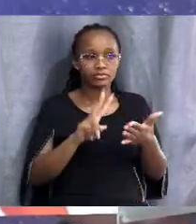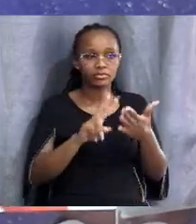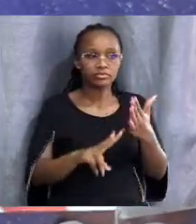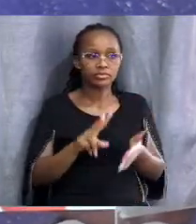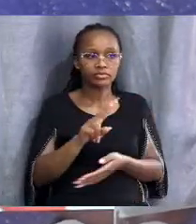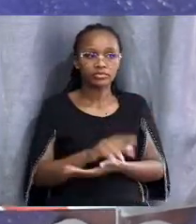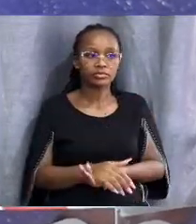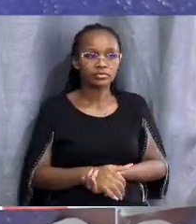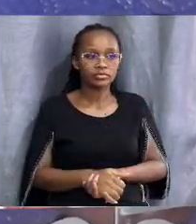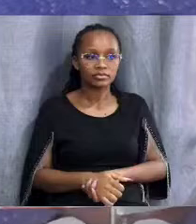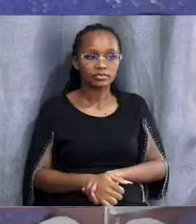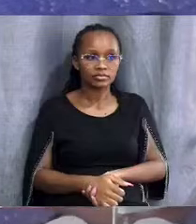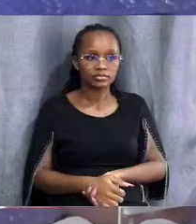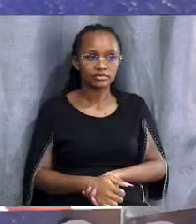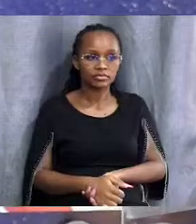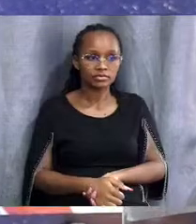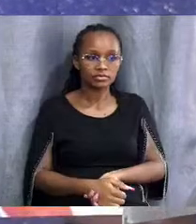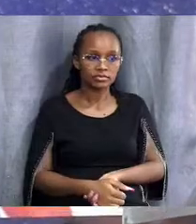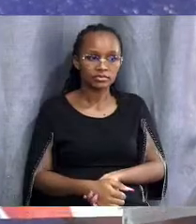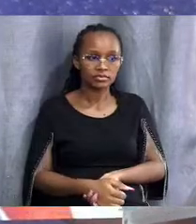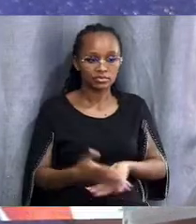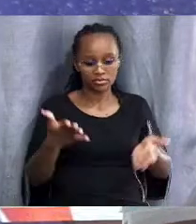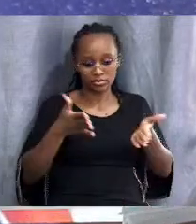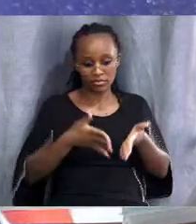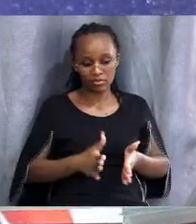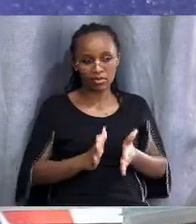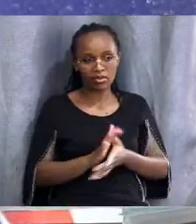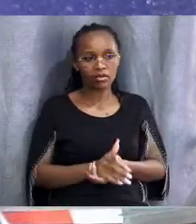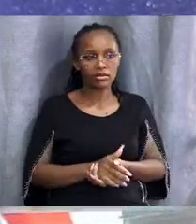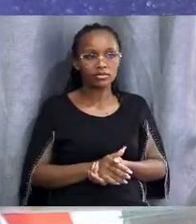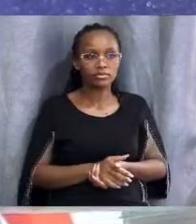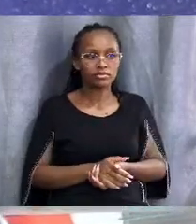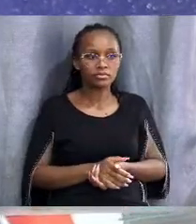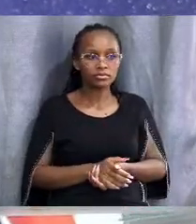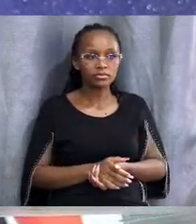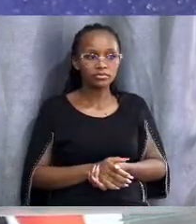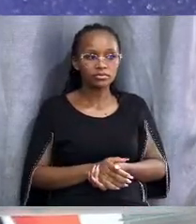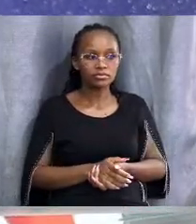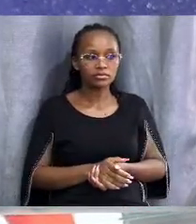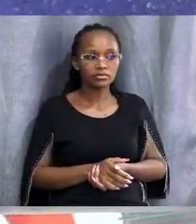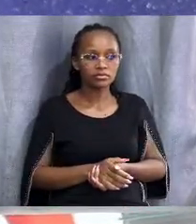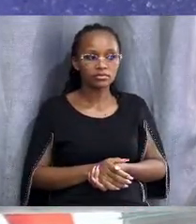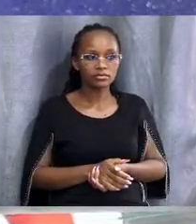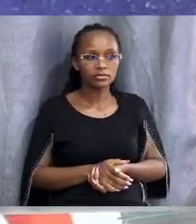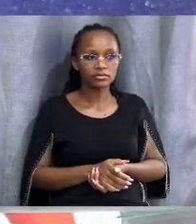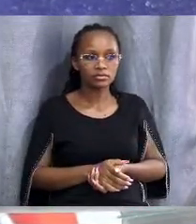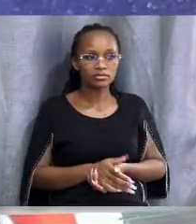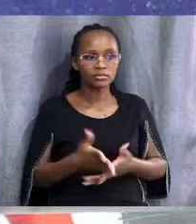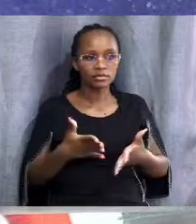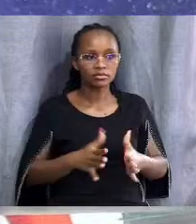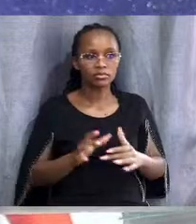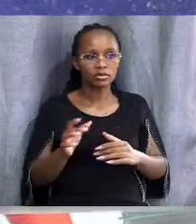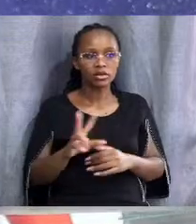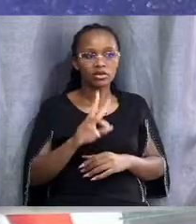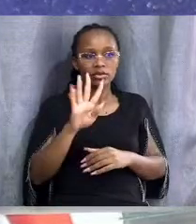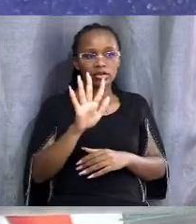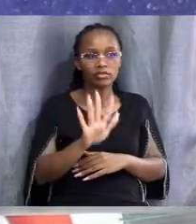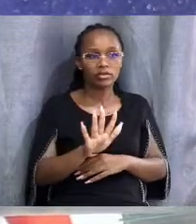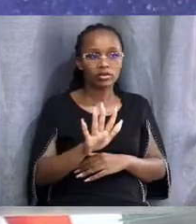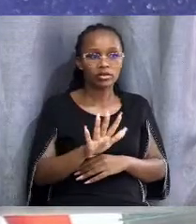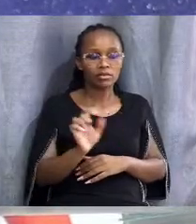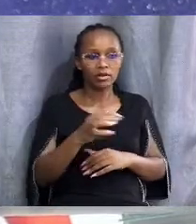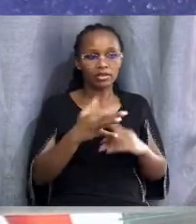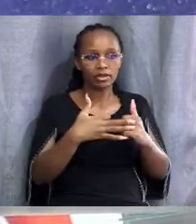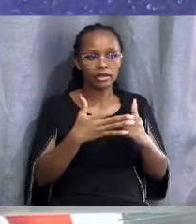Njoroge Murage. Ushiaro Melvin Njoroge Murage, Ashiariro Mori,